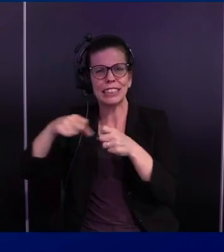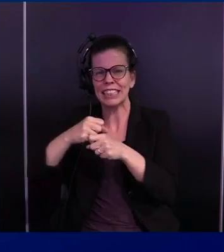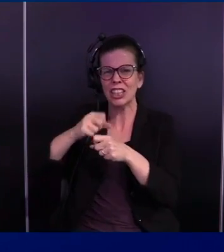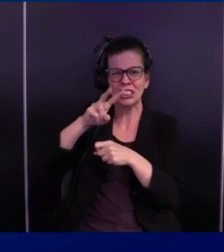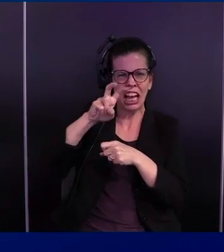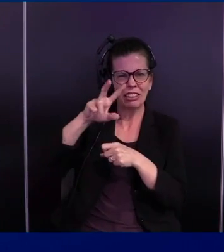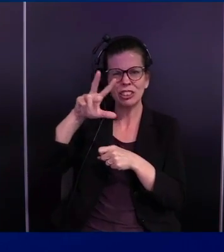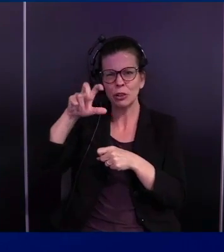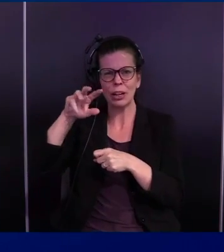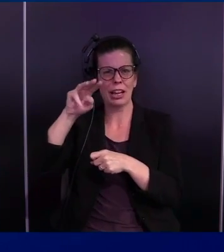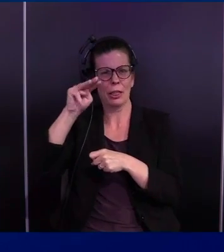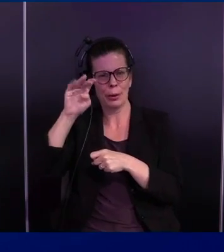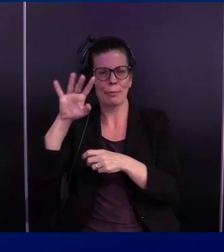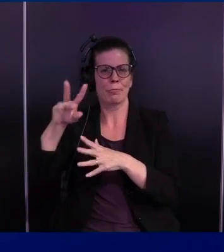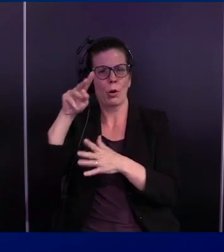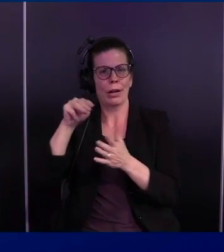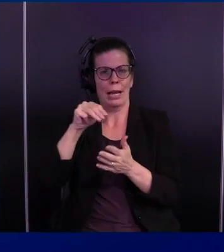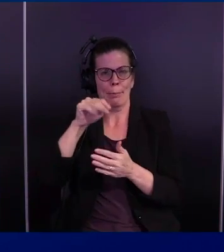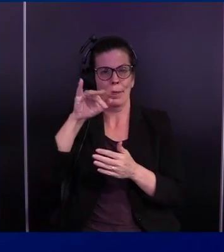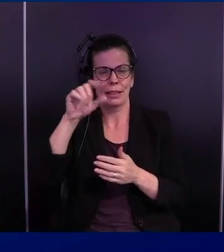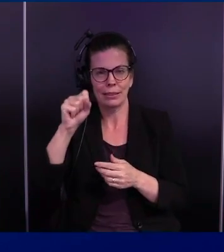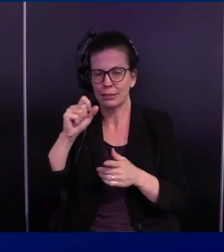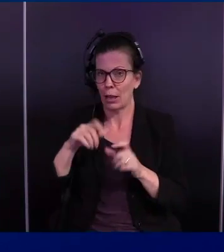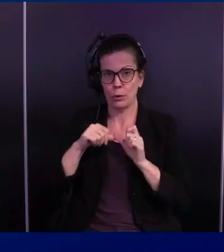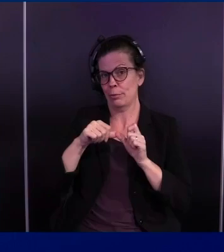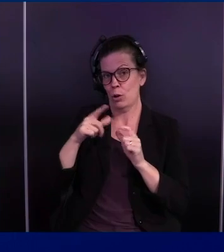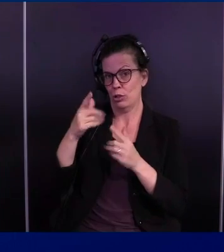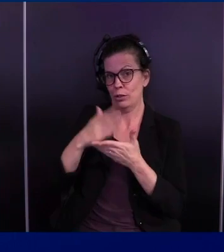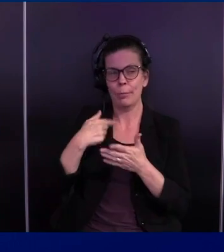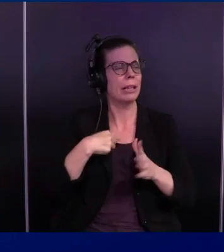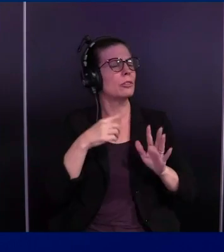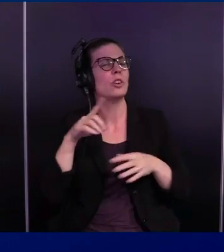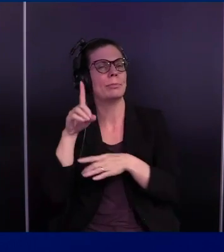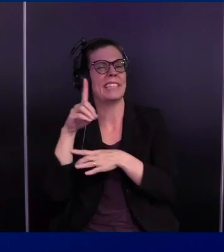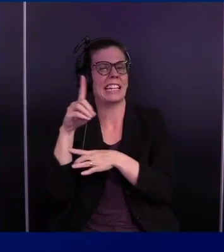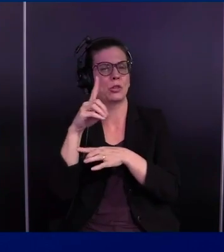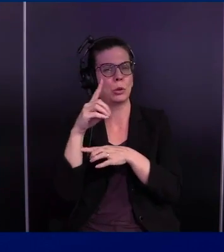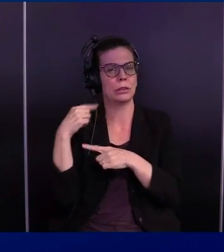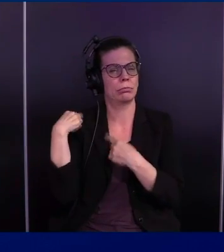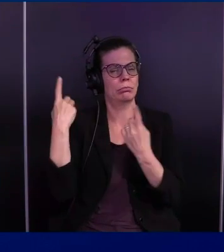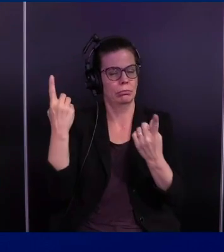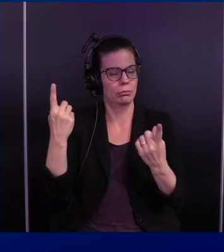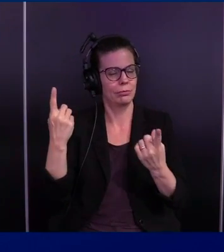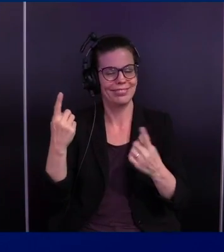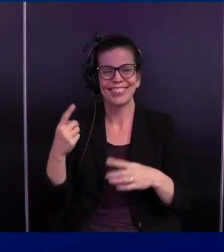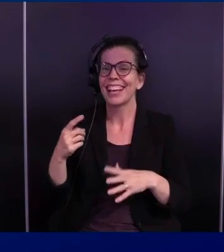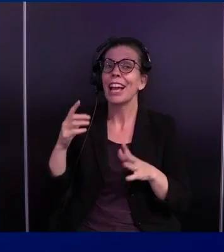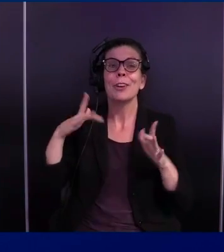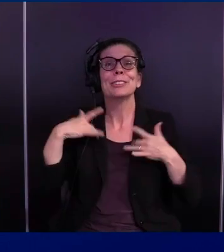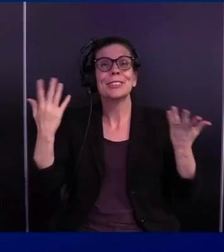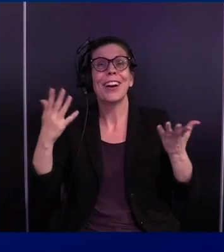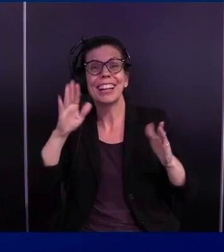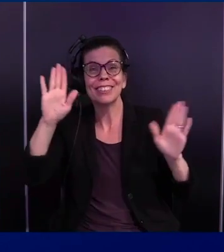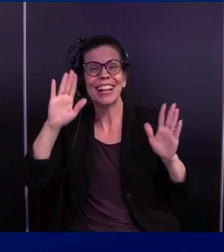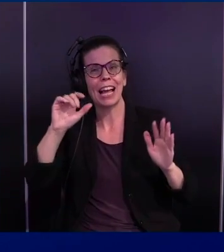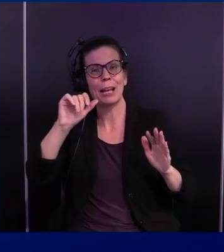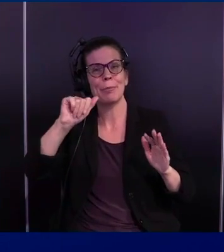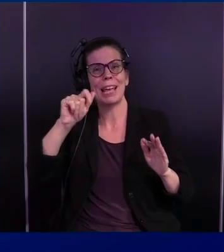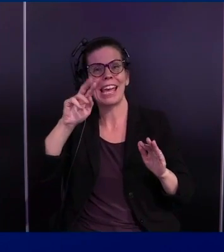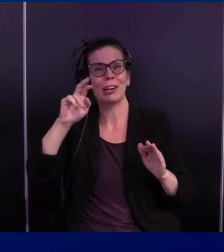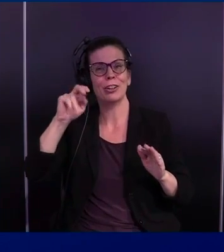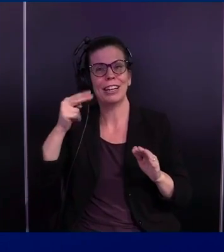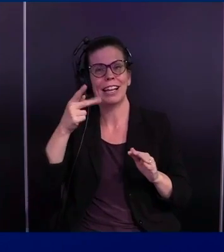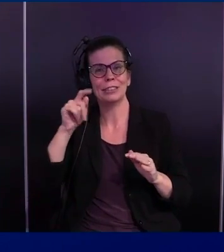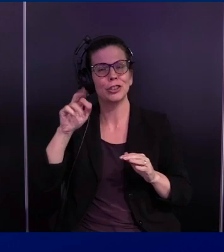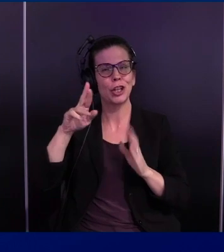Yes, millennium for sure. I'm going to keep going until you stop me. Yeah, since the dinosaurs. Okay. So what's going on, everyone? My name is Aaron Hunter. I'm a technical